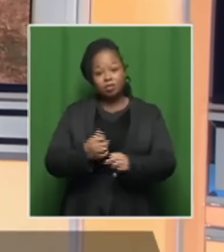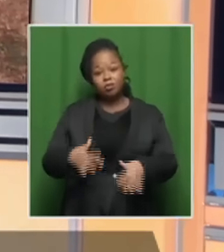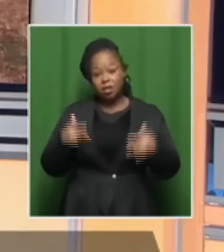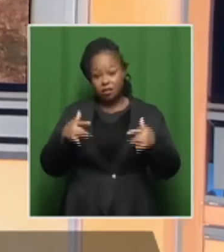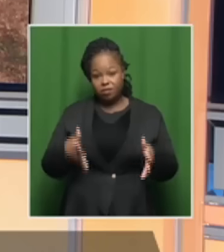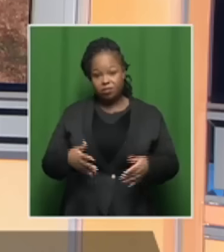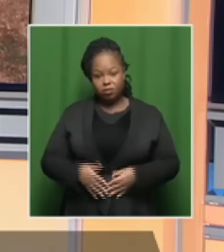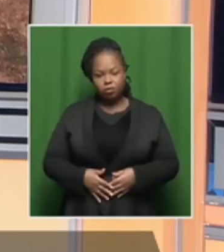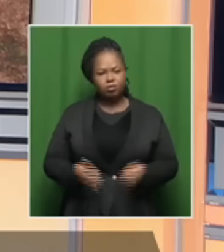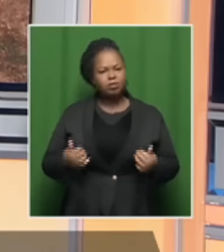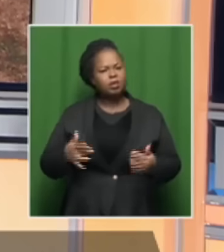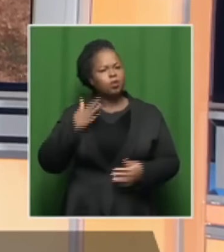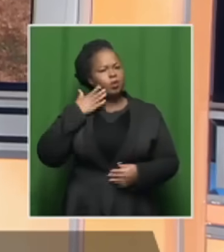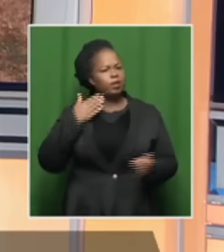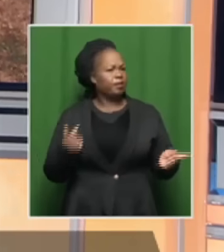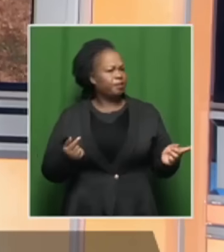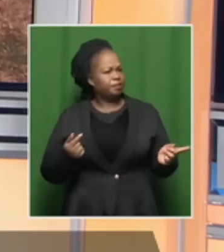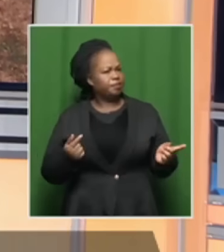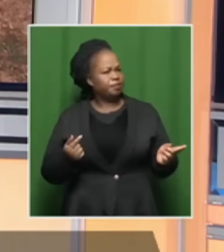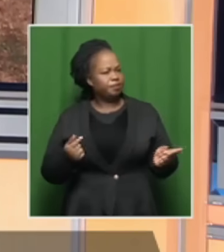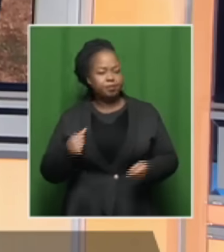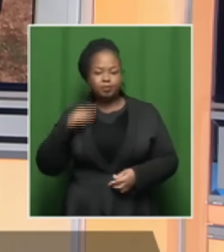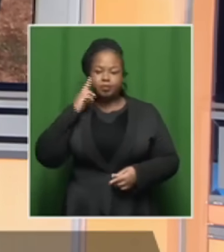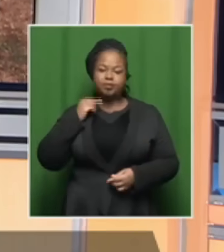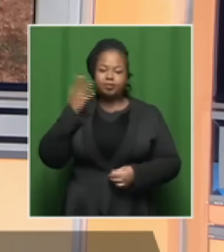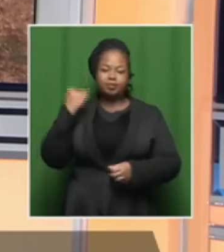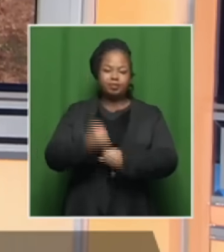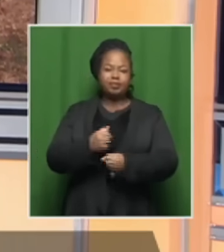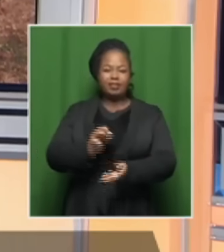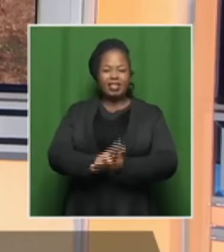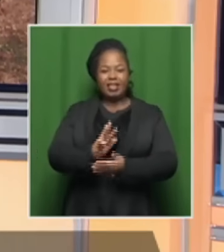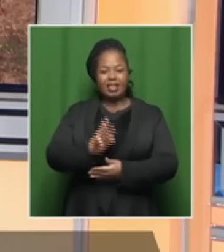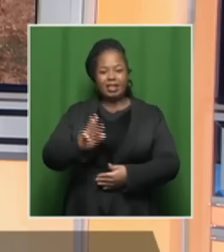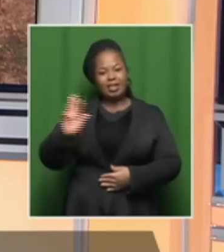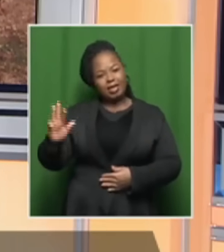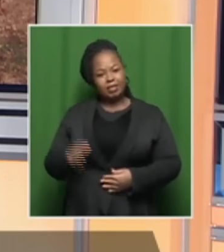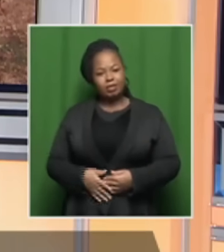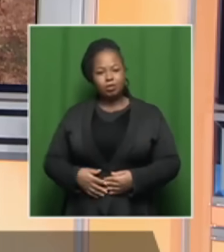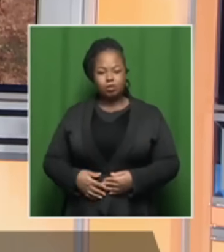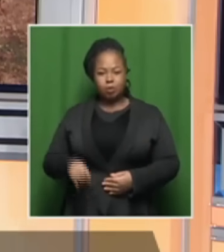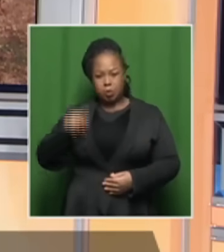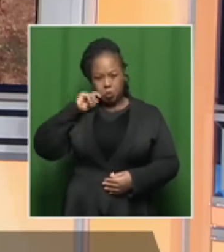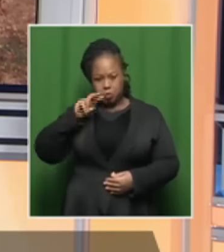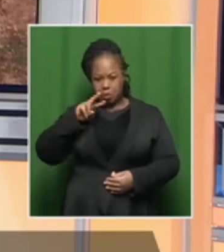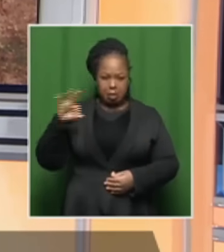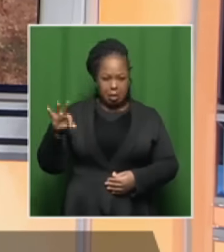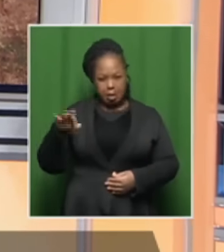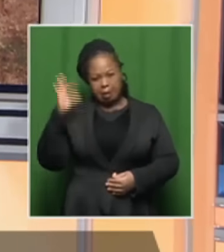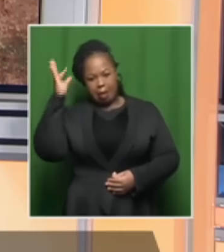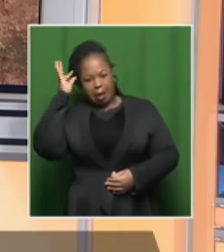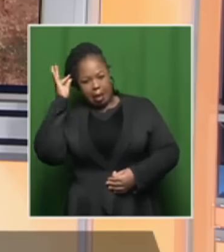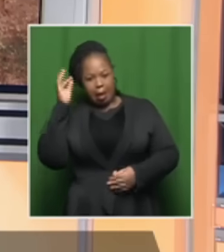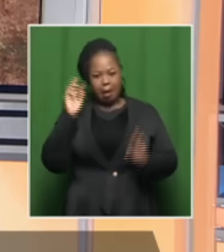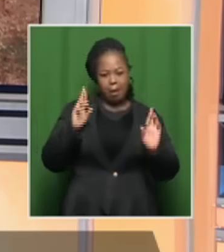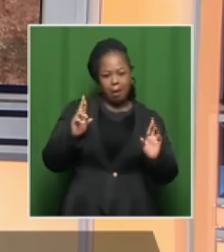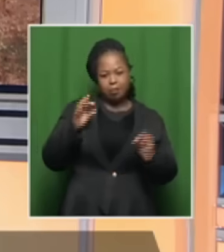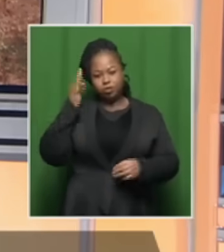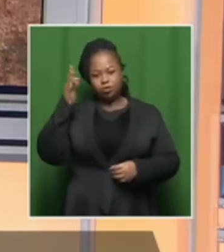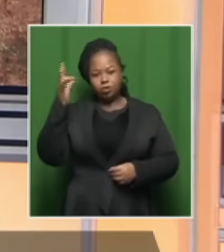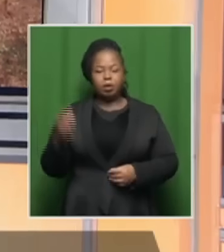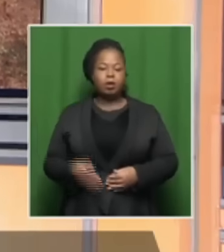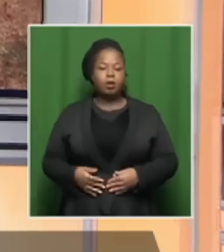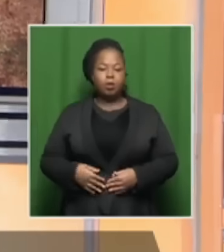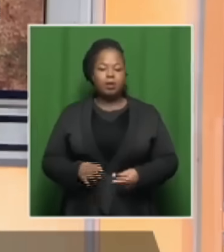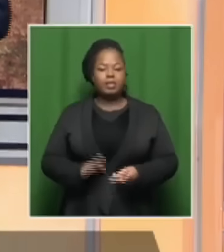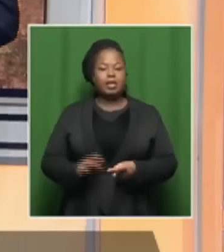did you begin? What year did you begin? November 1999. Oh, wow. Yeah, I was a little 23-year-old. I had hair and hopes and dreams.